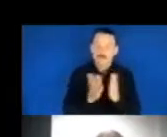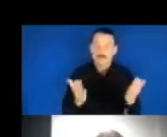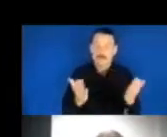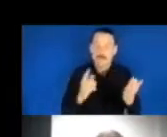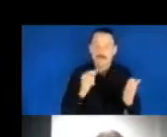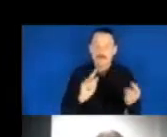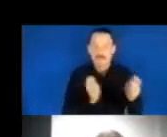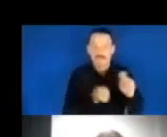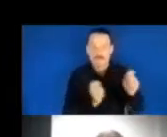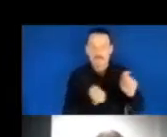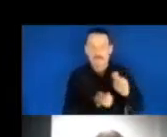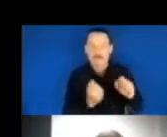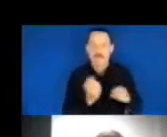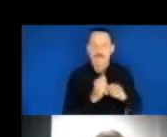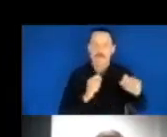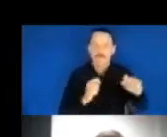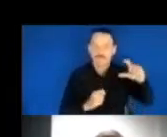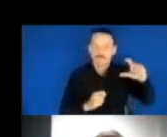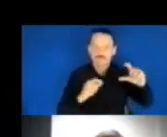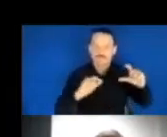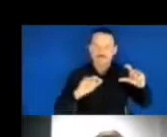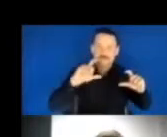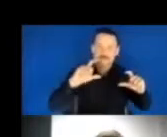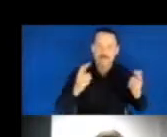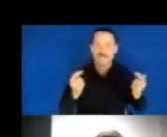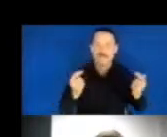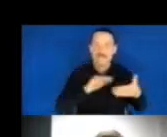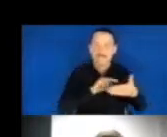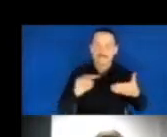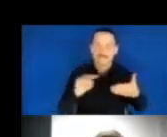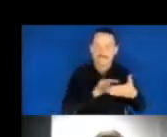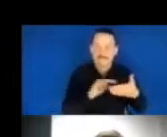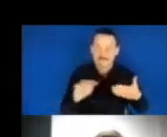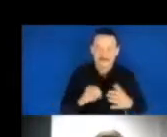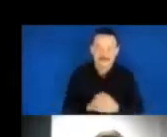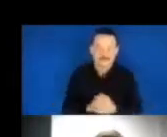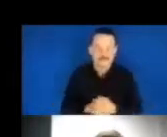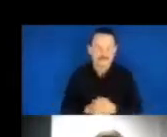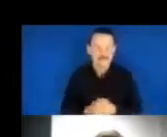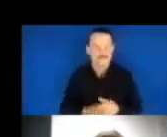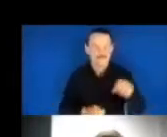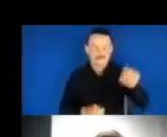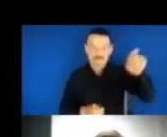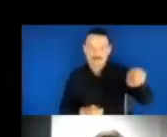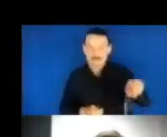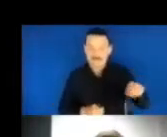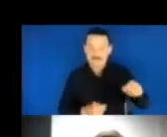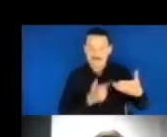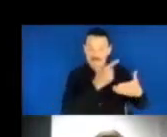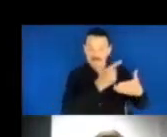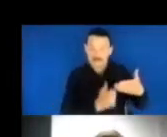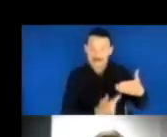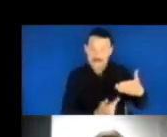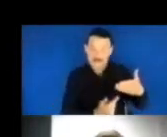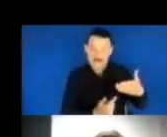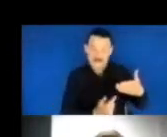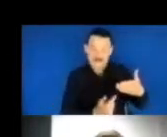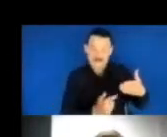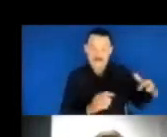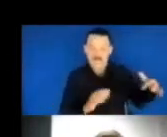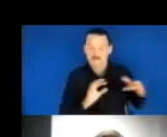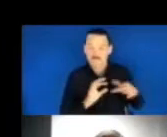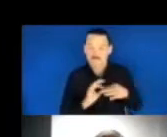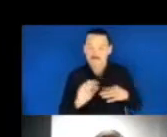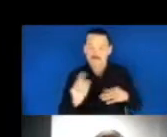The following list is related to the academic adjustments that can be negotiated, and that